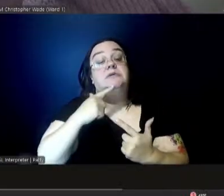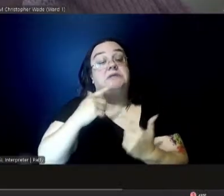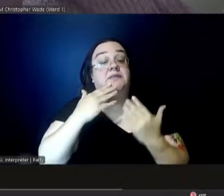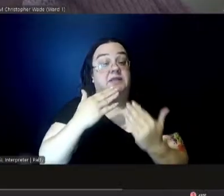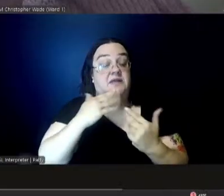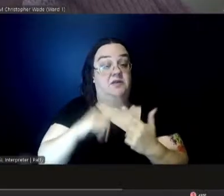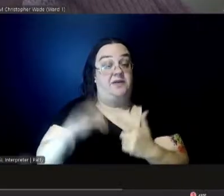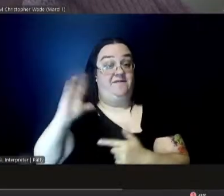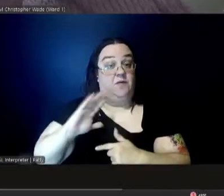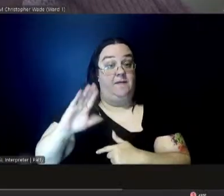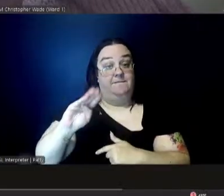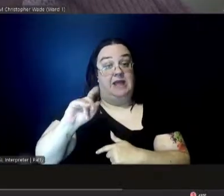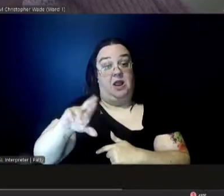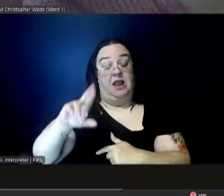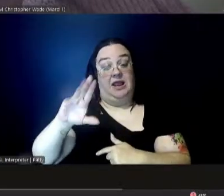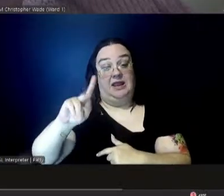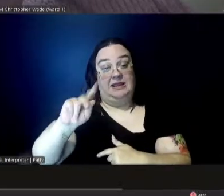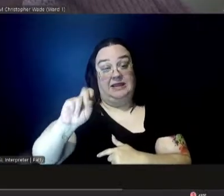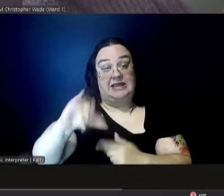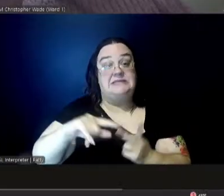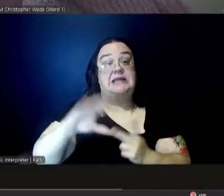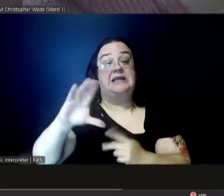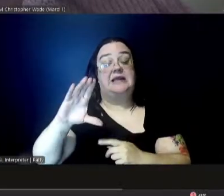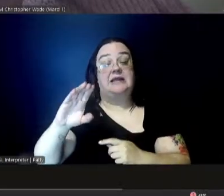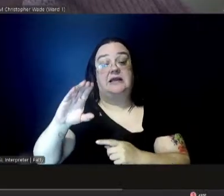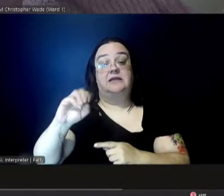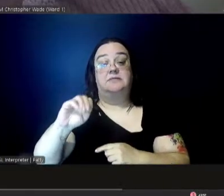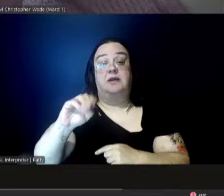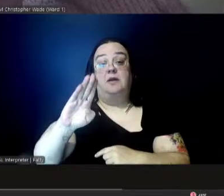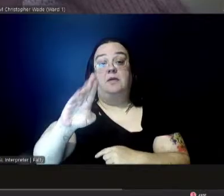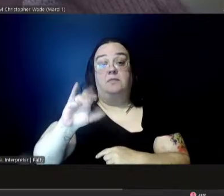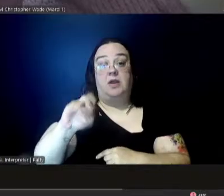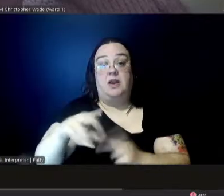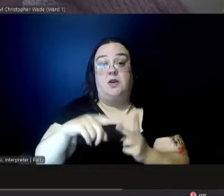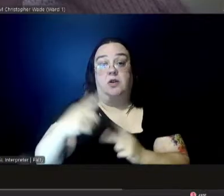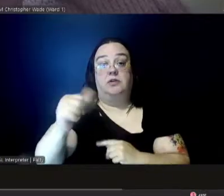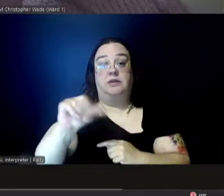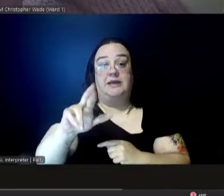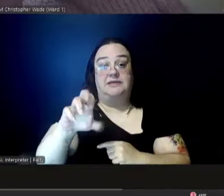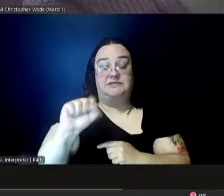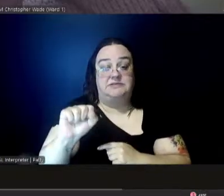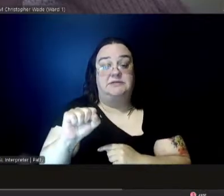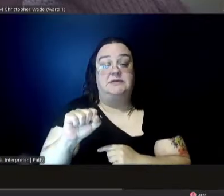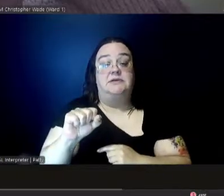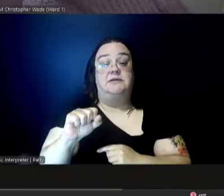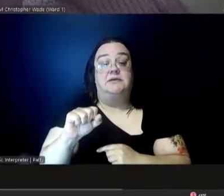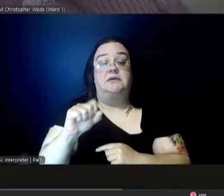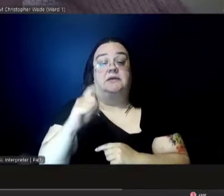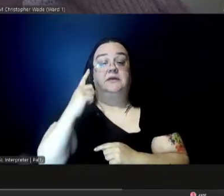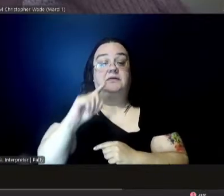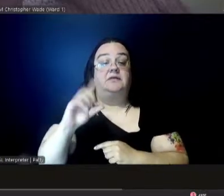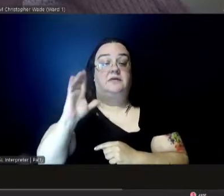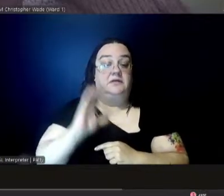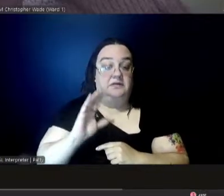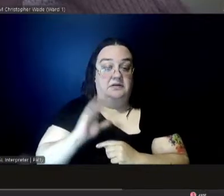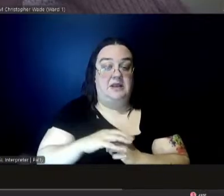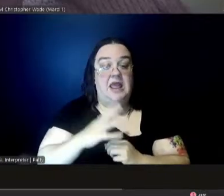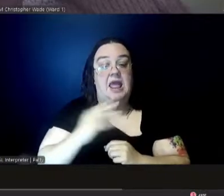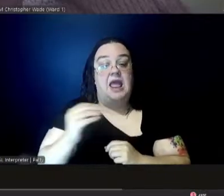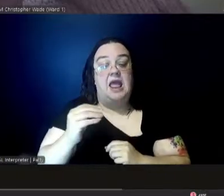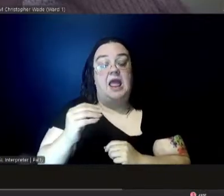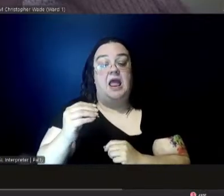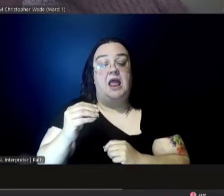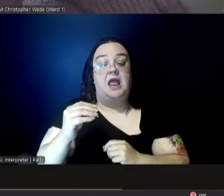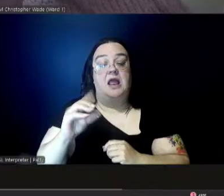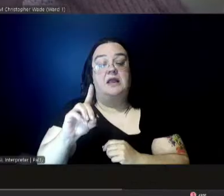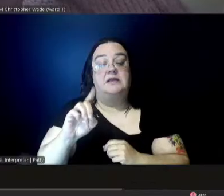Mayor Casey, Councilmember Briner, Councilmember Garces, former Councilmember Joseph Delacour, and many other neighbors who've